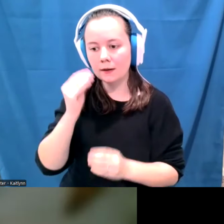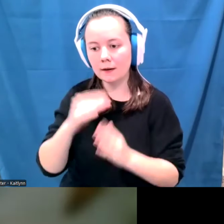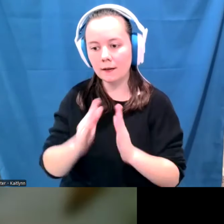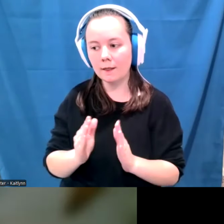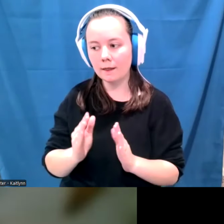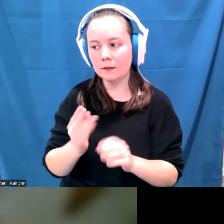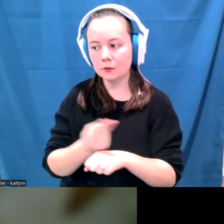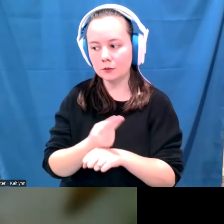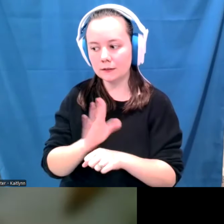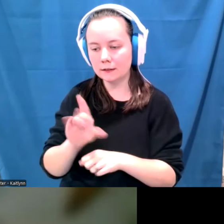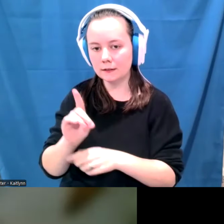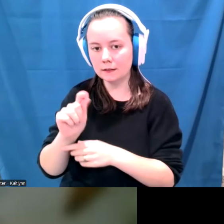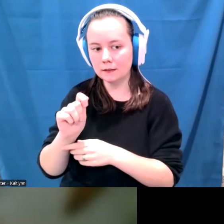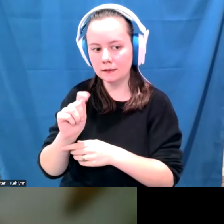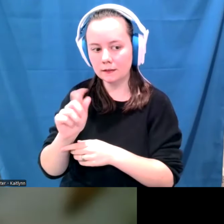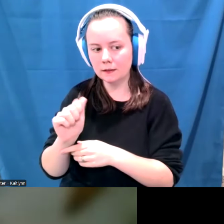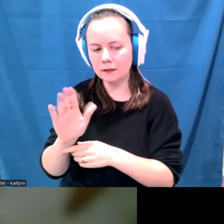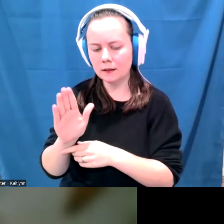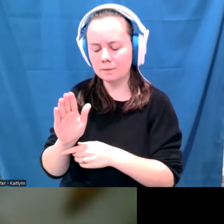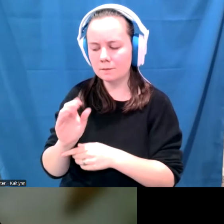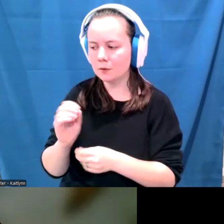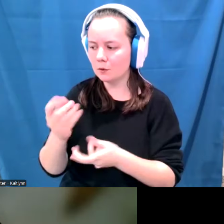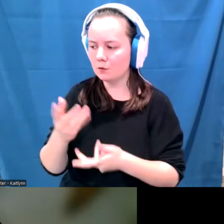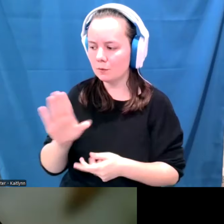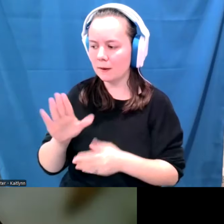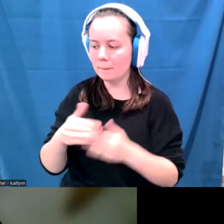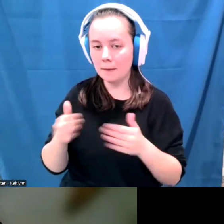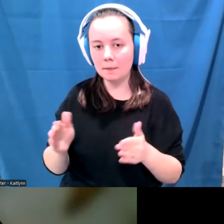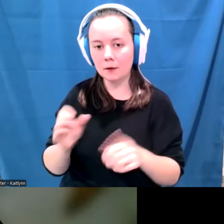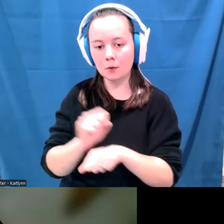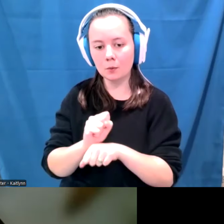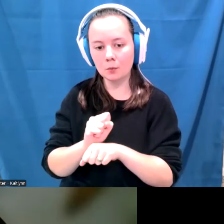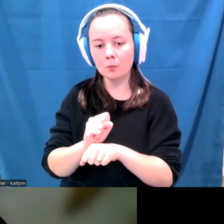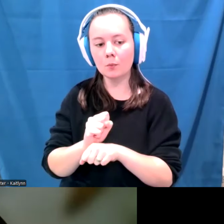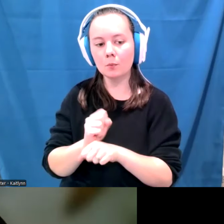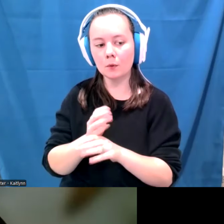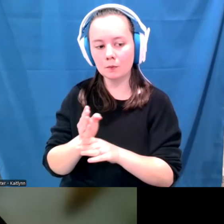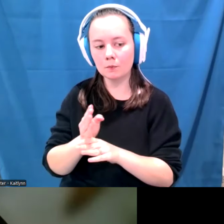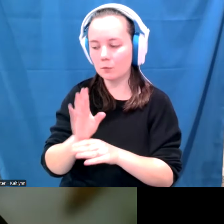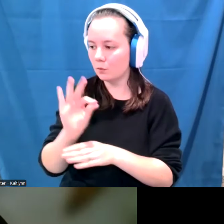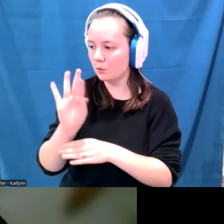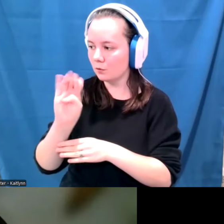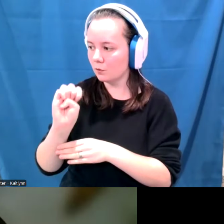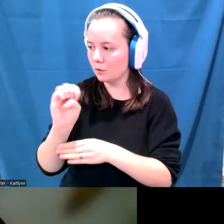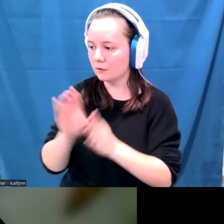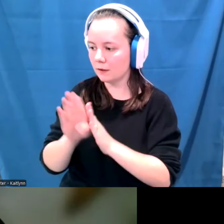data to inform their public workforce development strategies.